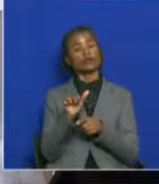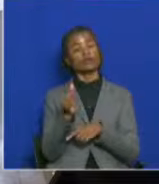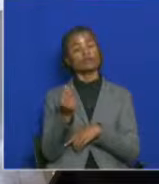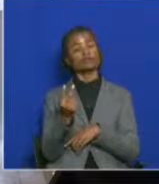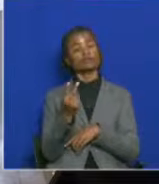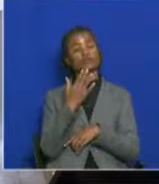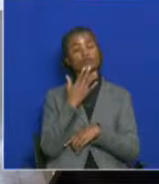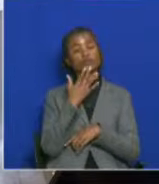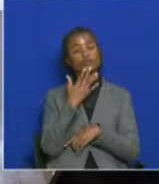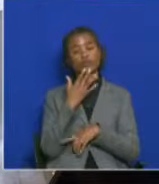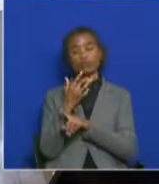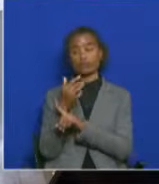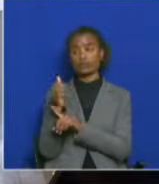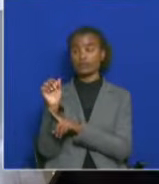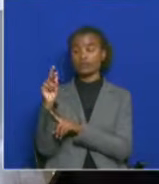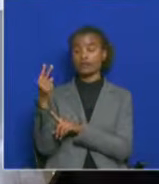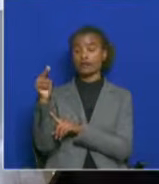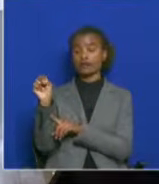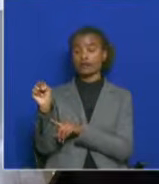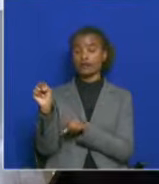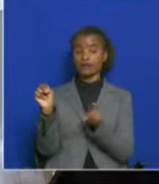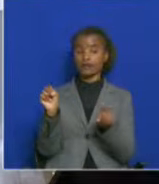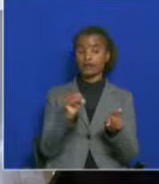Khan and Mr. Sayed.